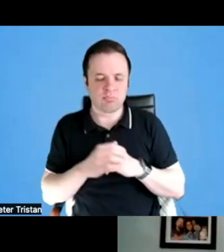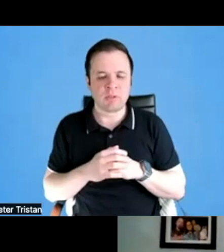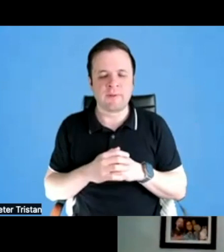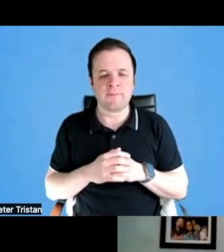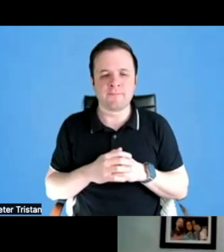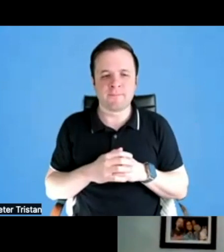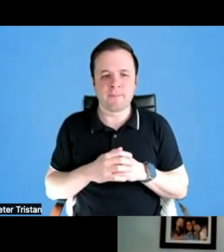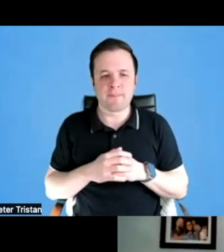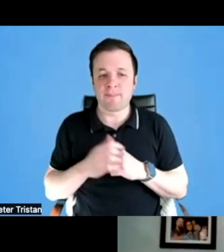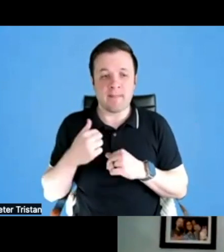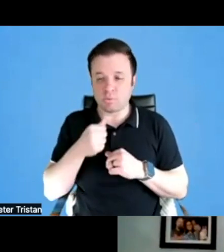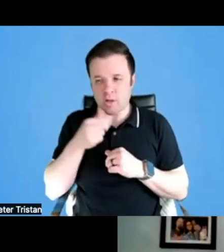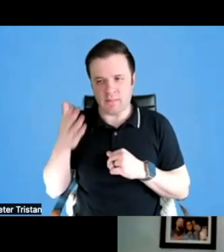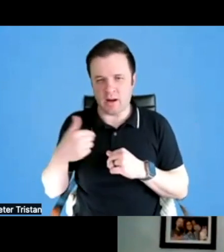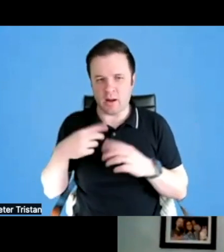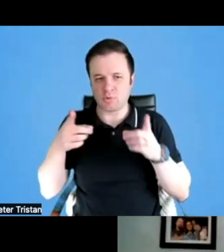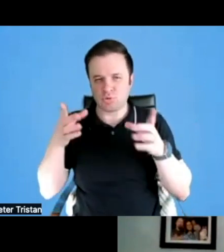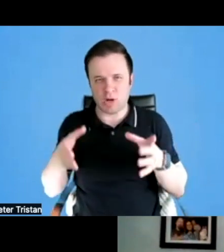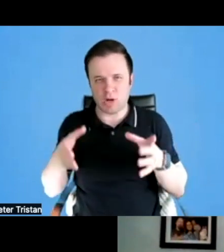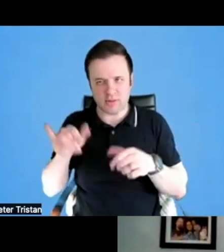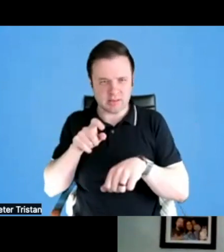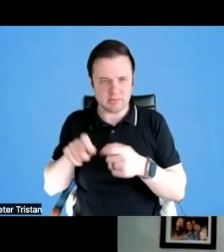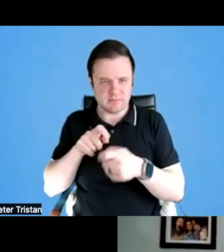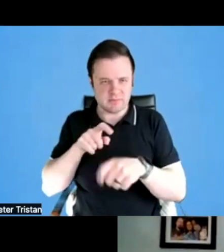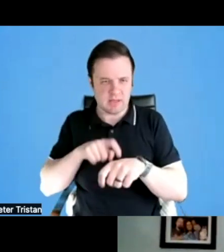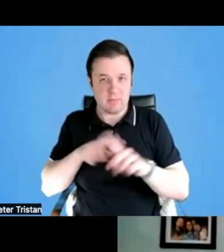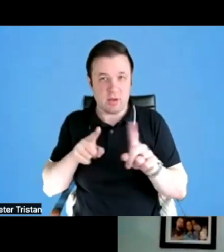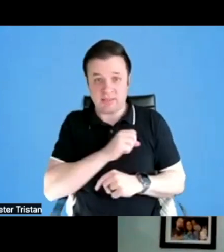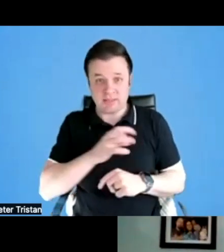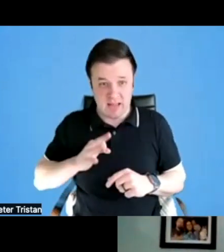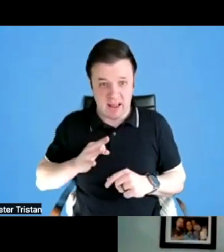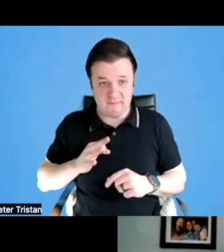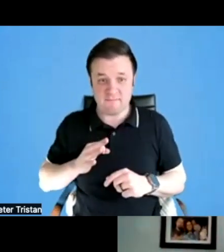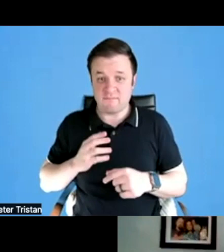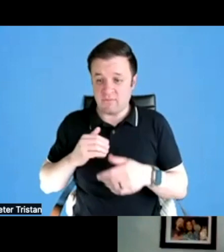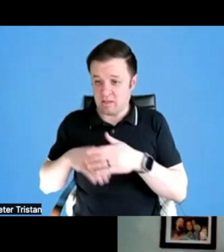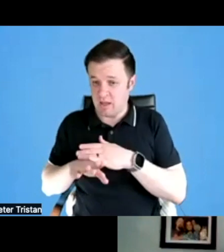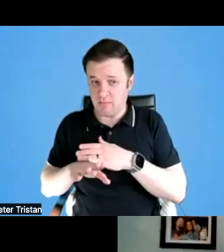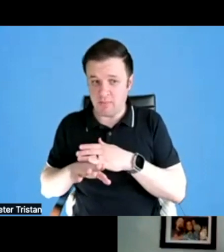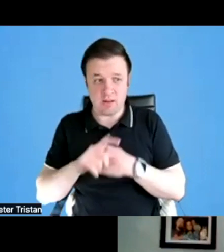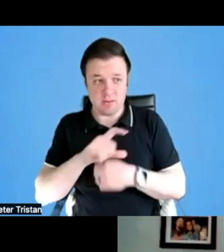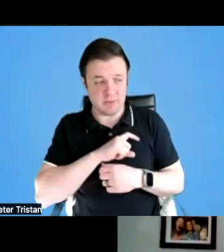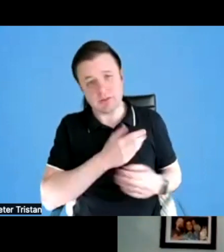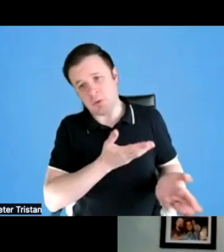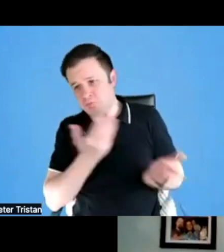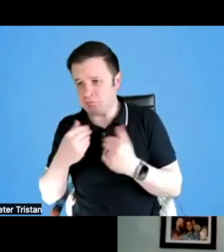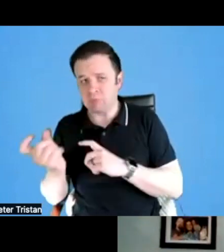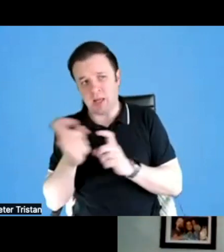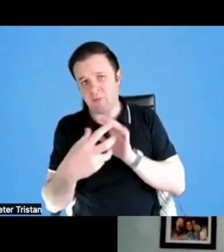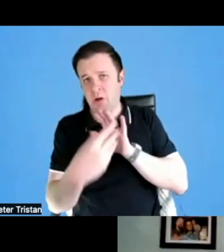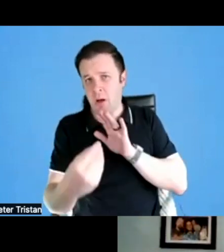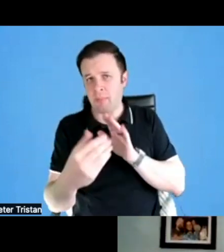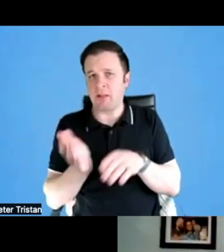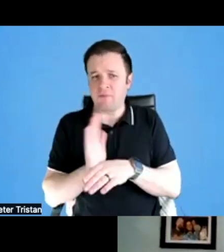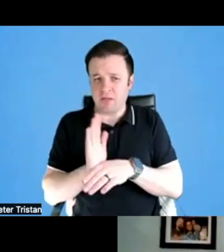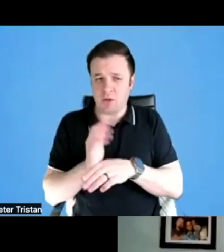And I wasn't on site. I was the director at the time. And one of my staff, of course, they came in, brought police right in, gave them a copy of the video. And